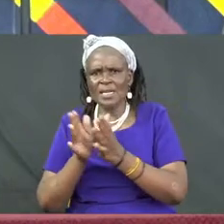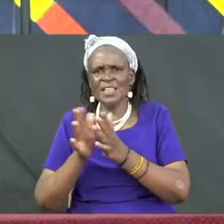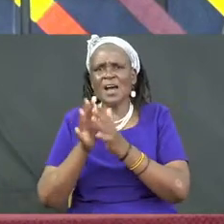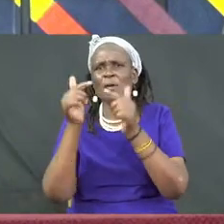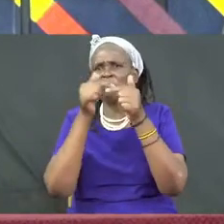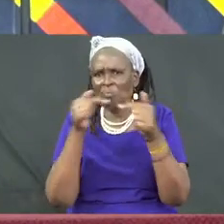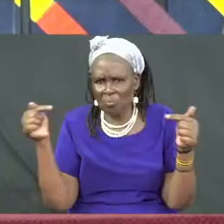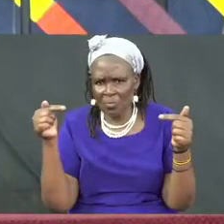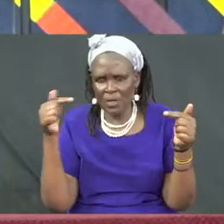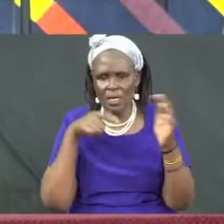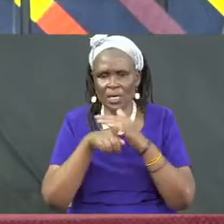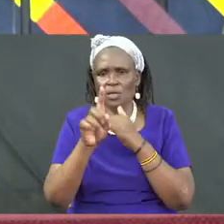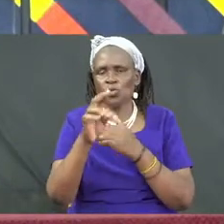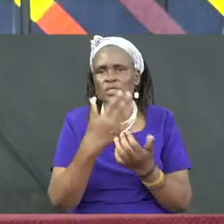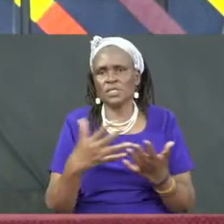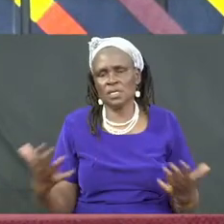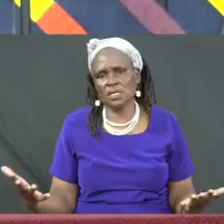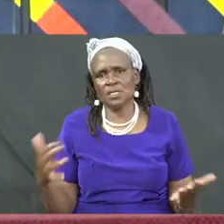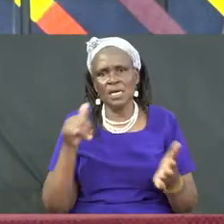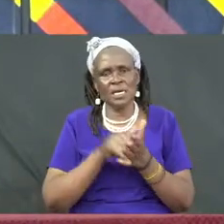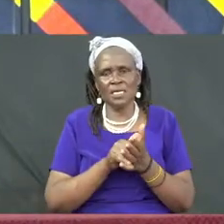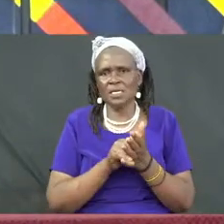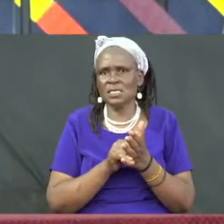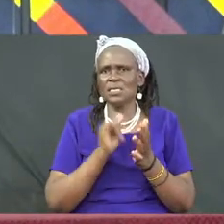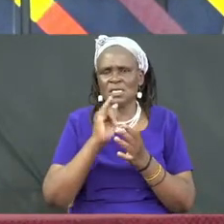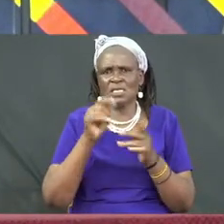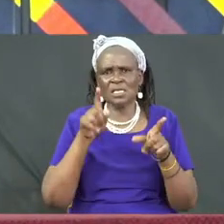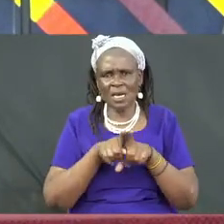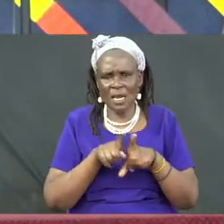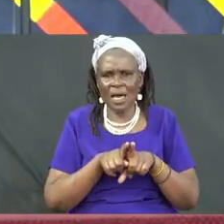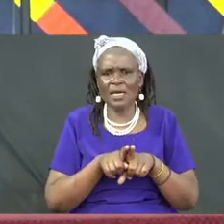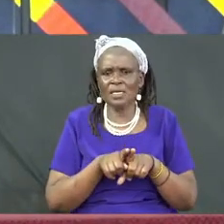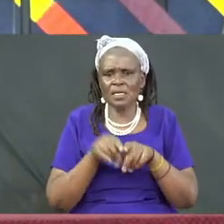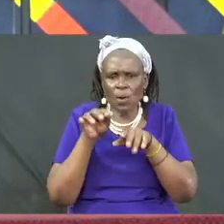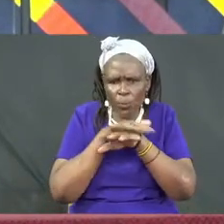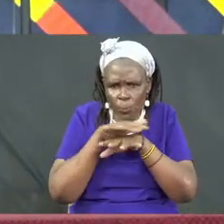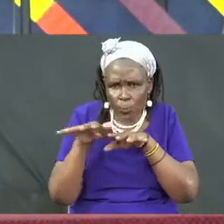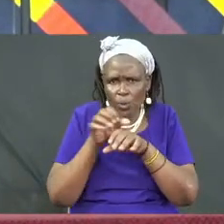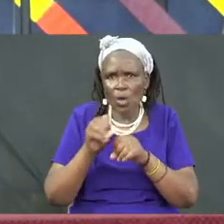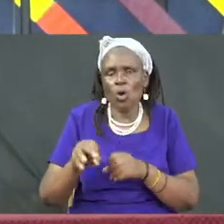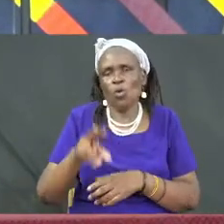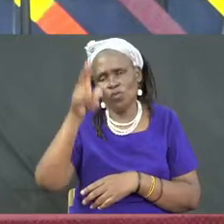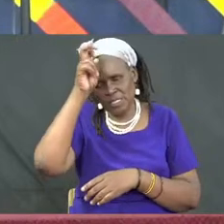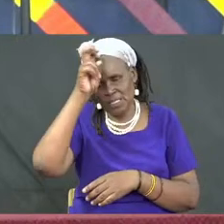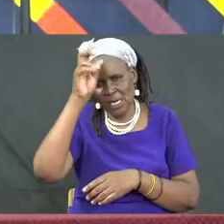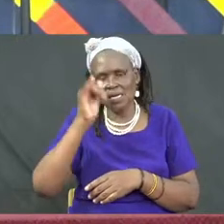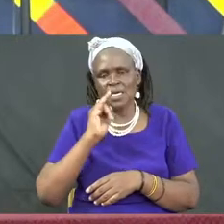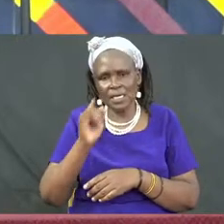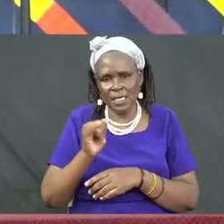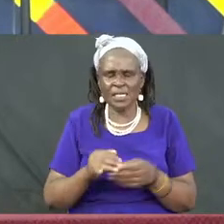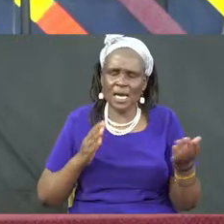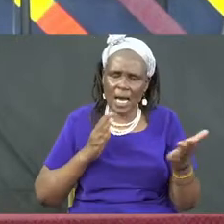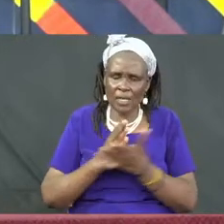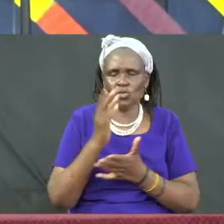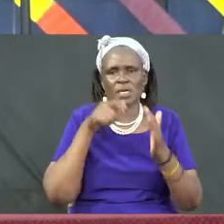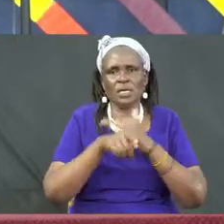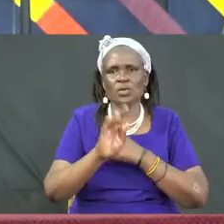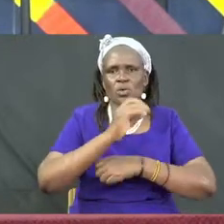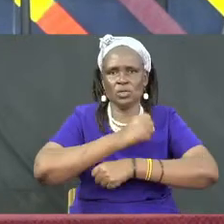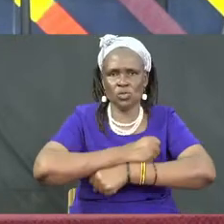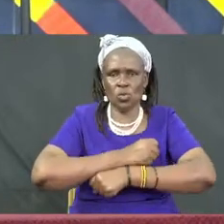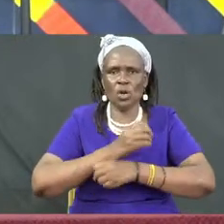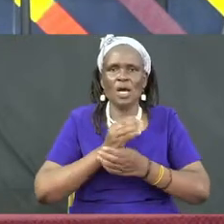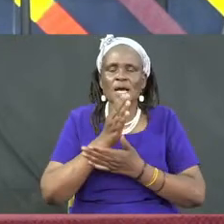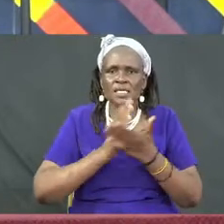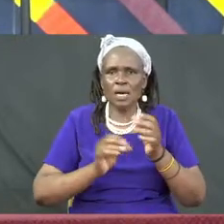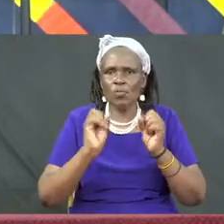those things. It just seems like the influence of Satan is actually in your school. For some of